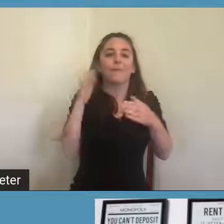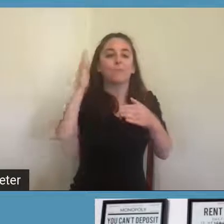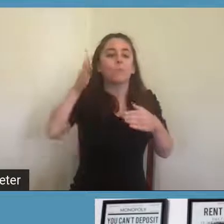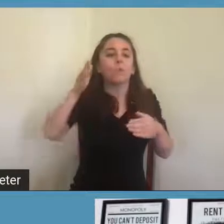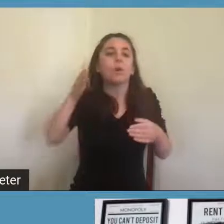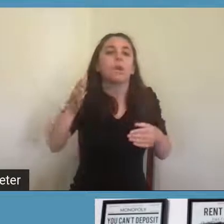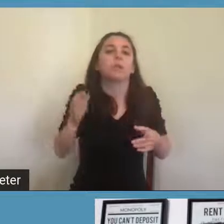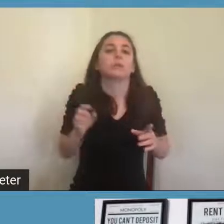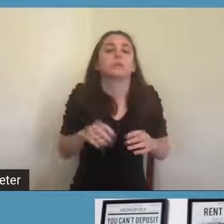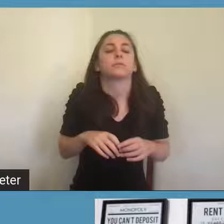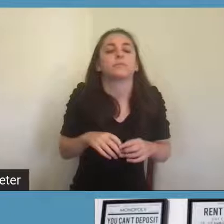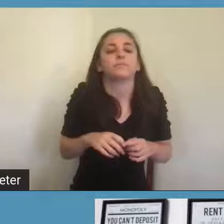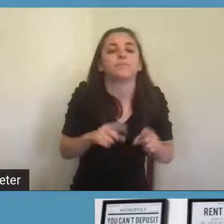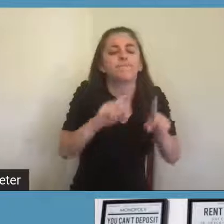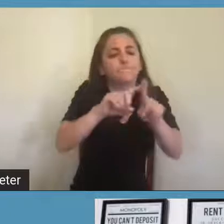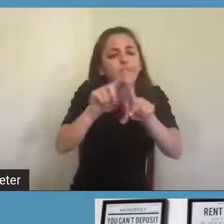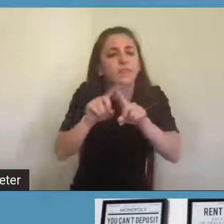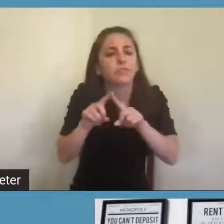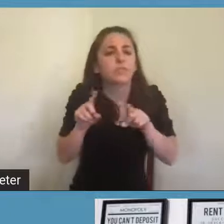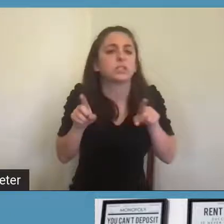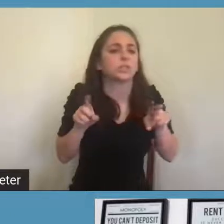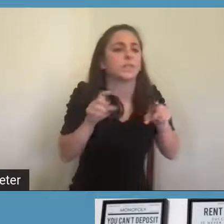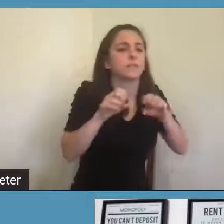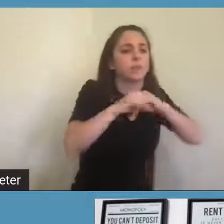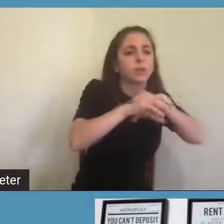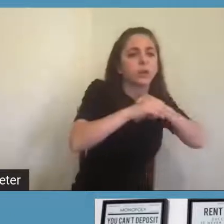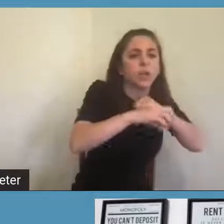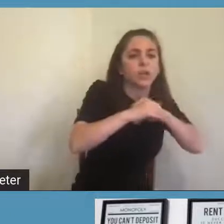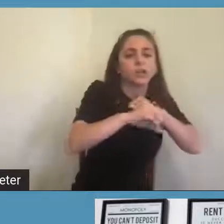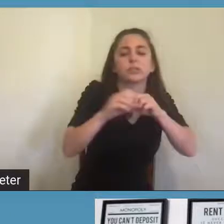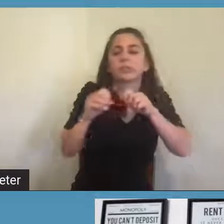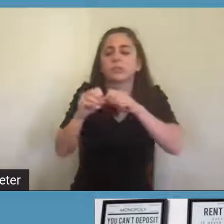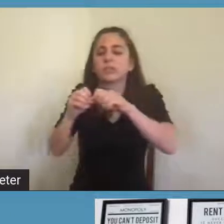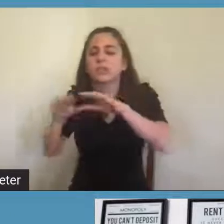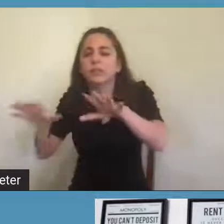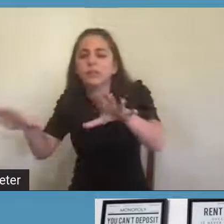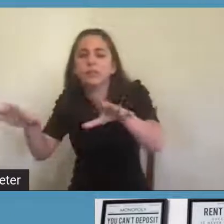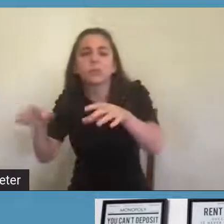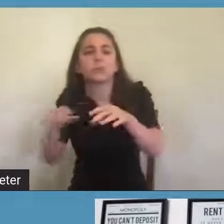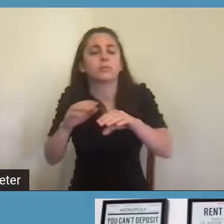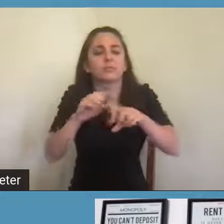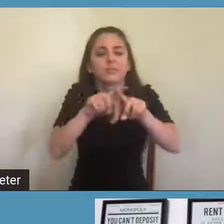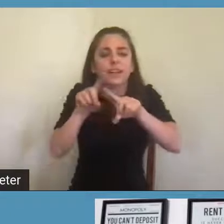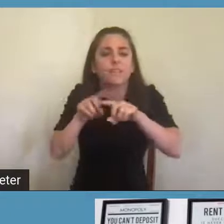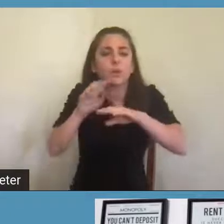production and distribution between social media platforms and websites?